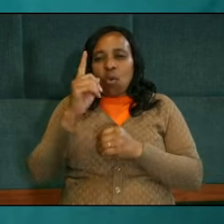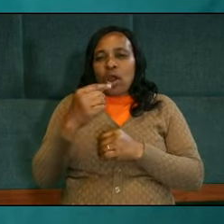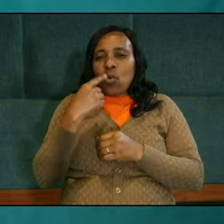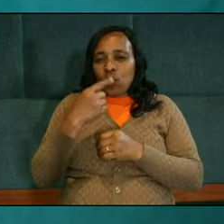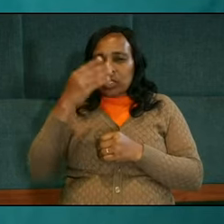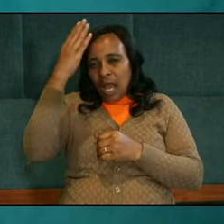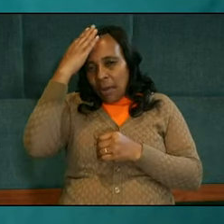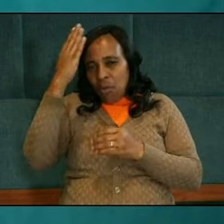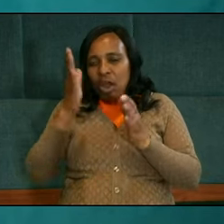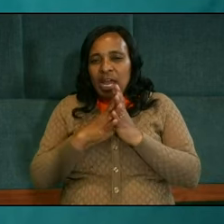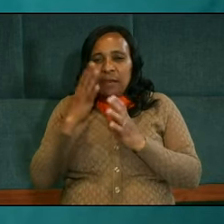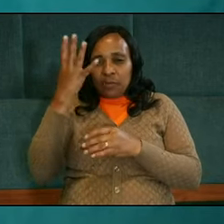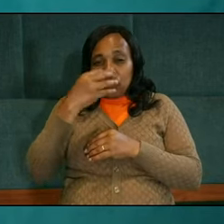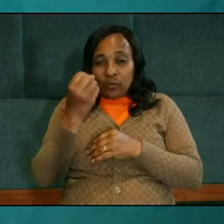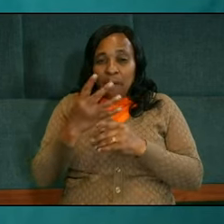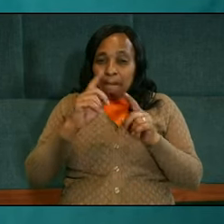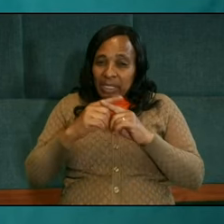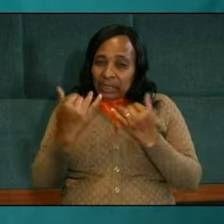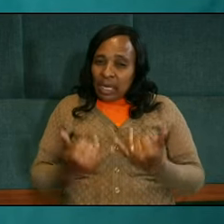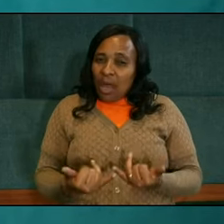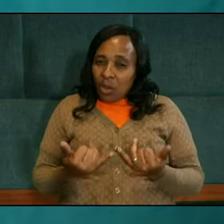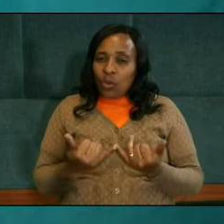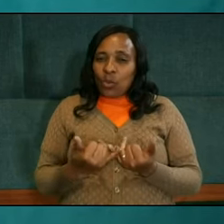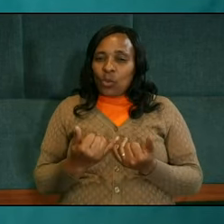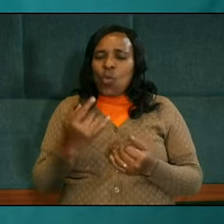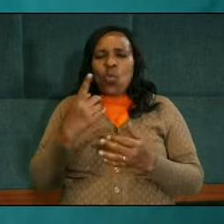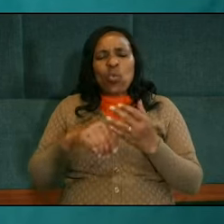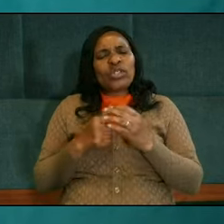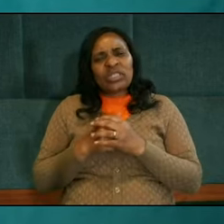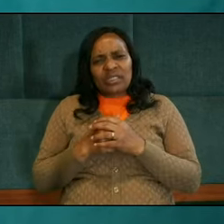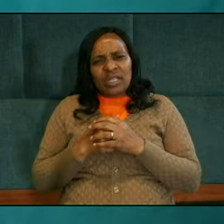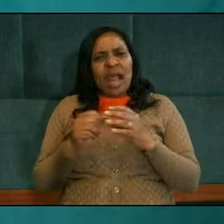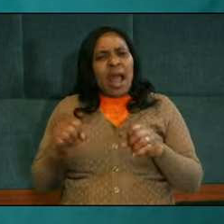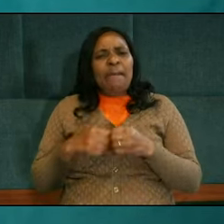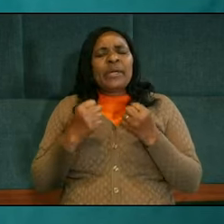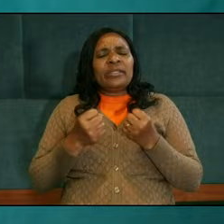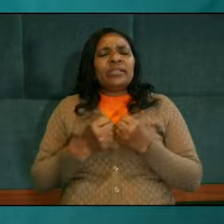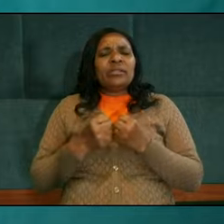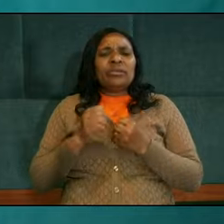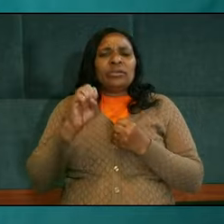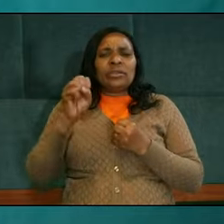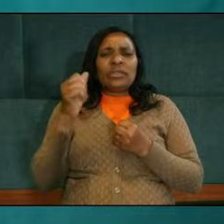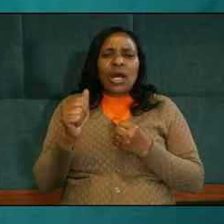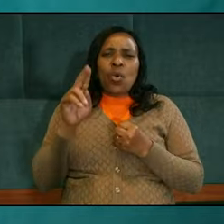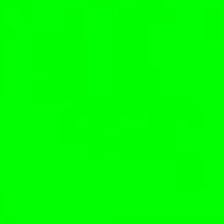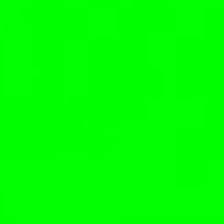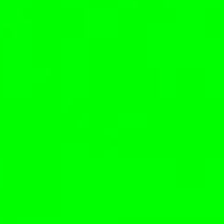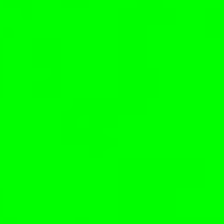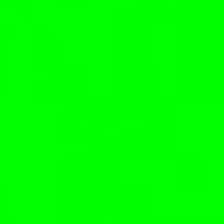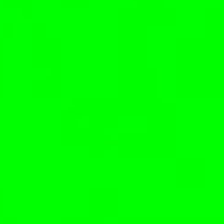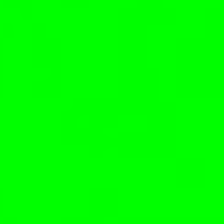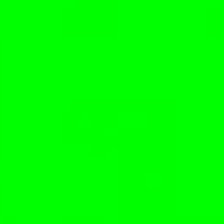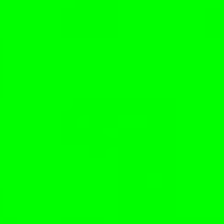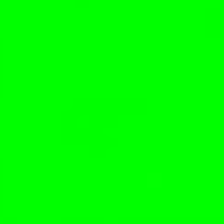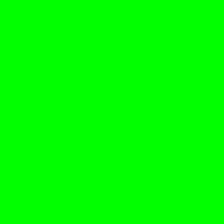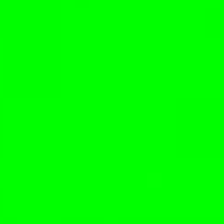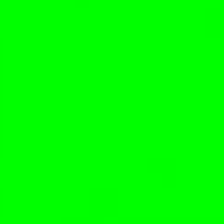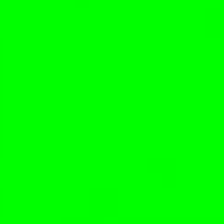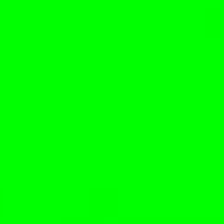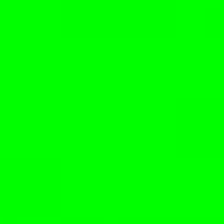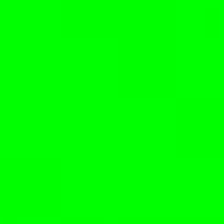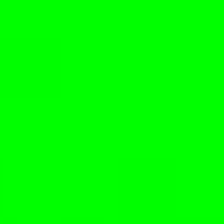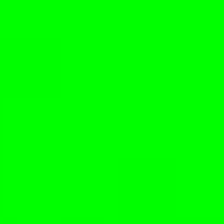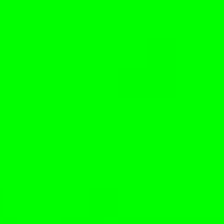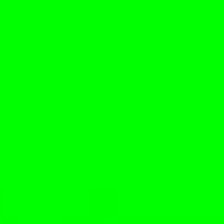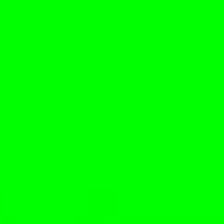humble and handsome. But what is it that happened to Saul? Gideon, please take it away. So into